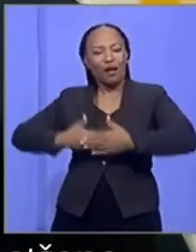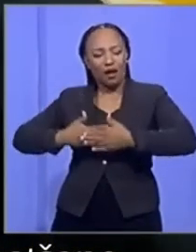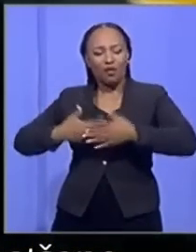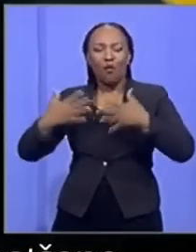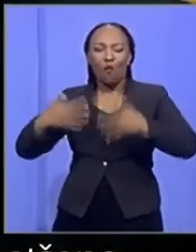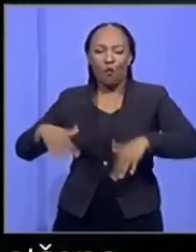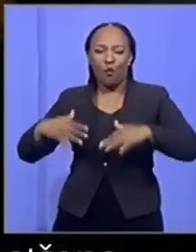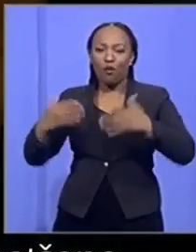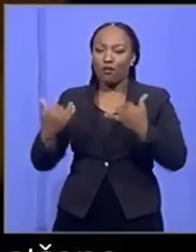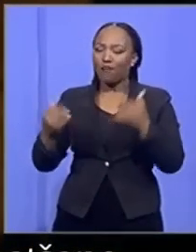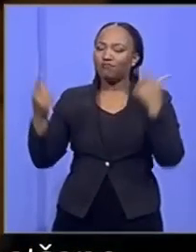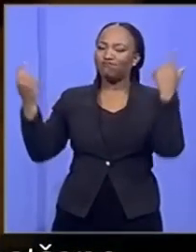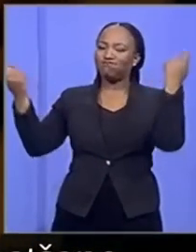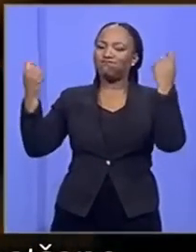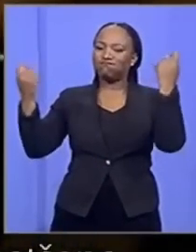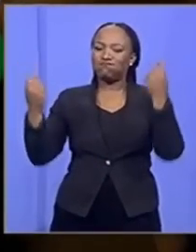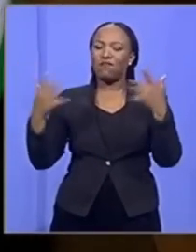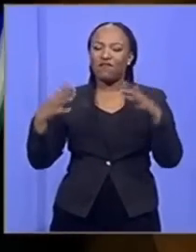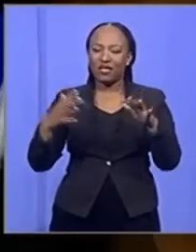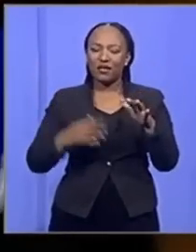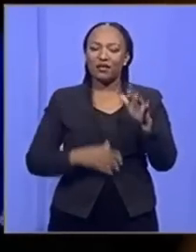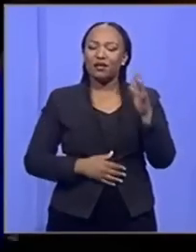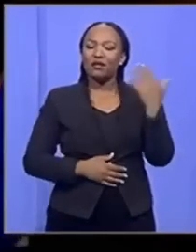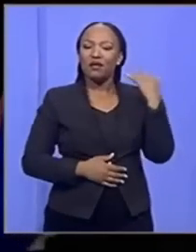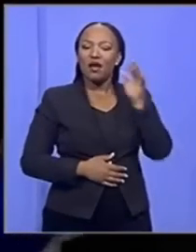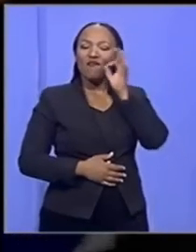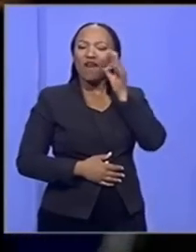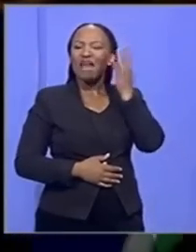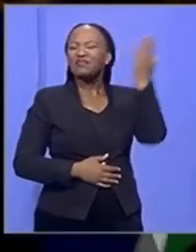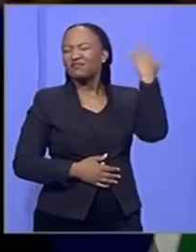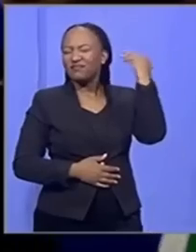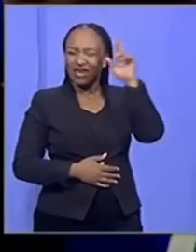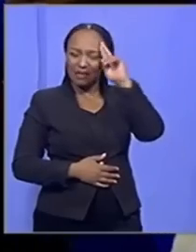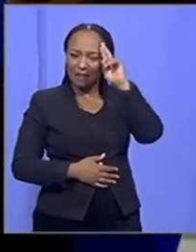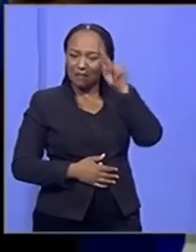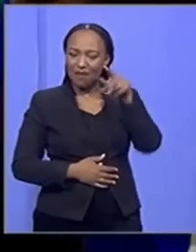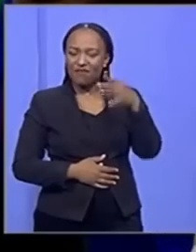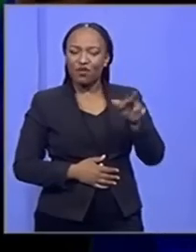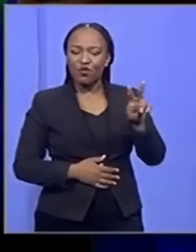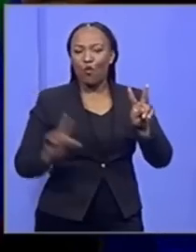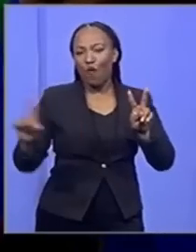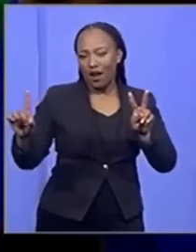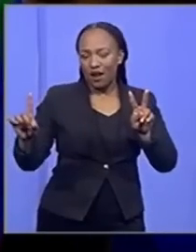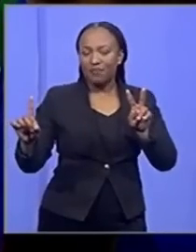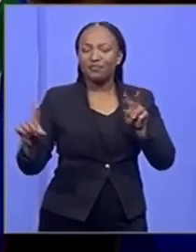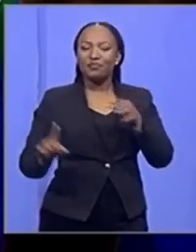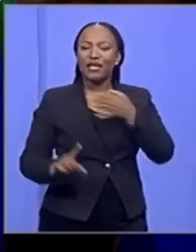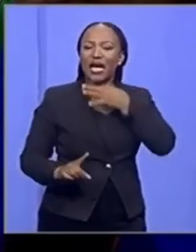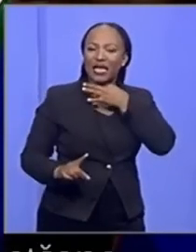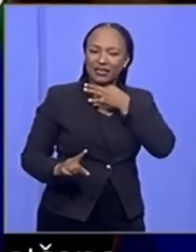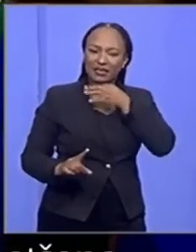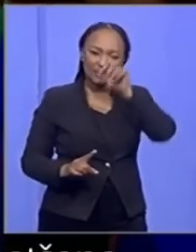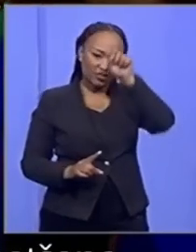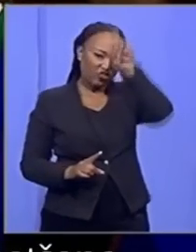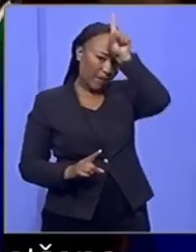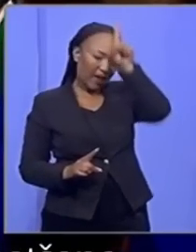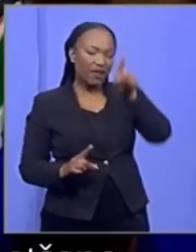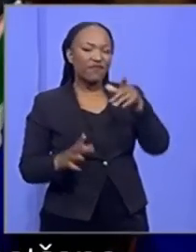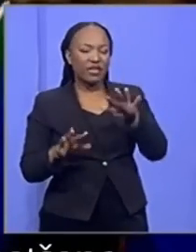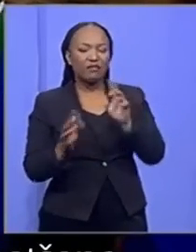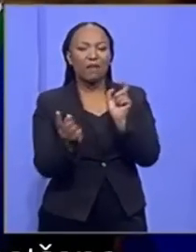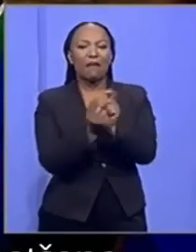World Cup. France that we won here 2-1. England, Germany here, a wonderful match.